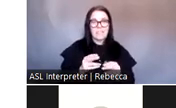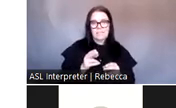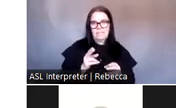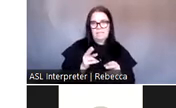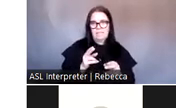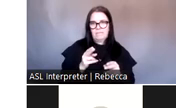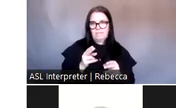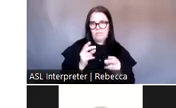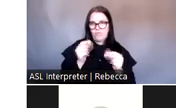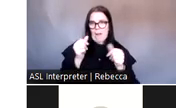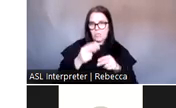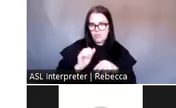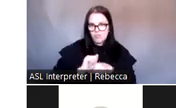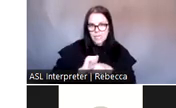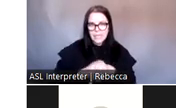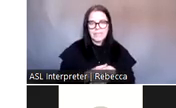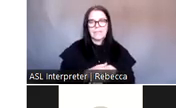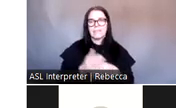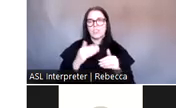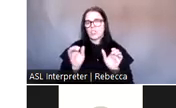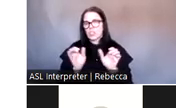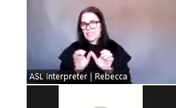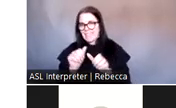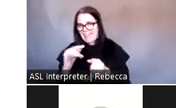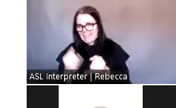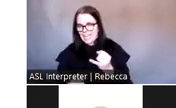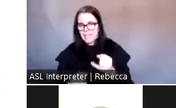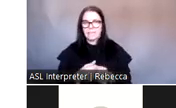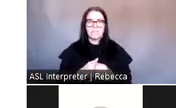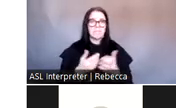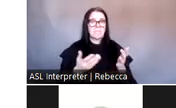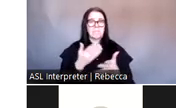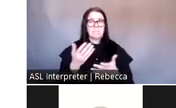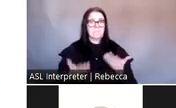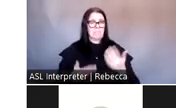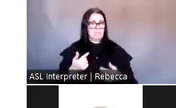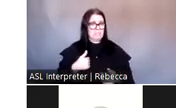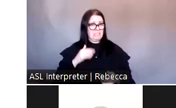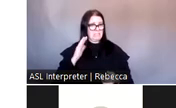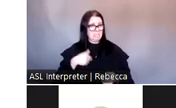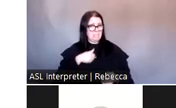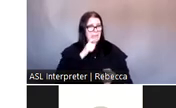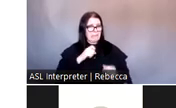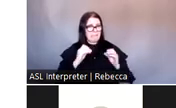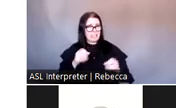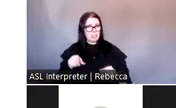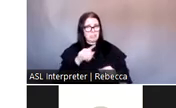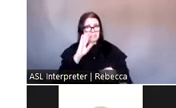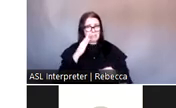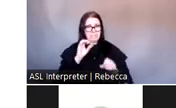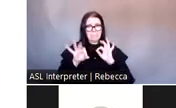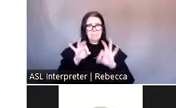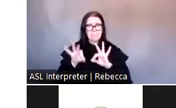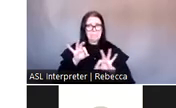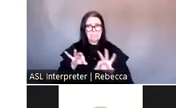certificate at the end, based on practical skills. So maybe you don't really need to be at this webinar because I think you have a good idea of what micro-credentials are. Just